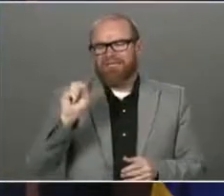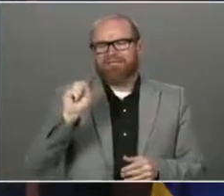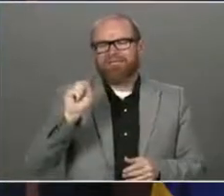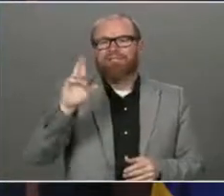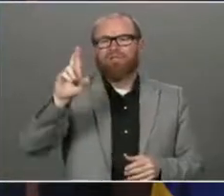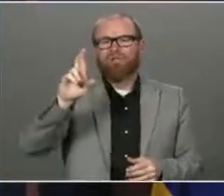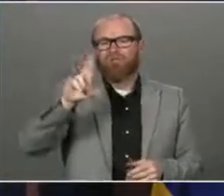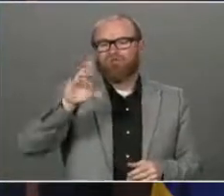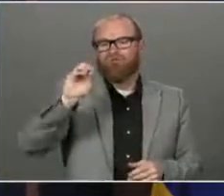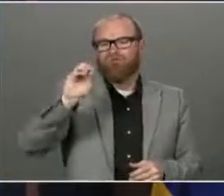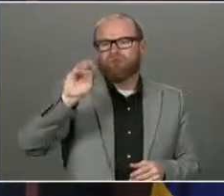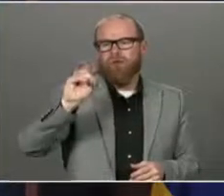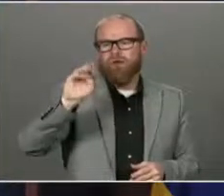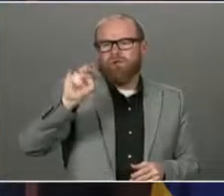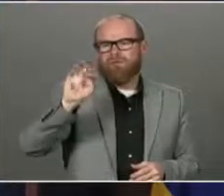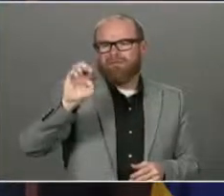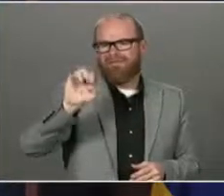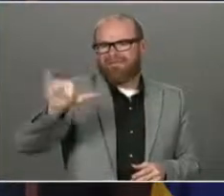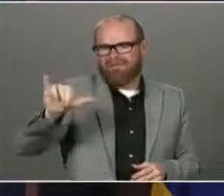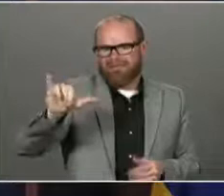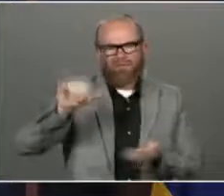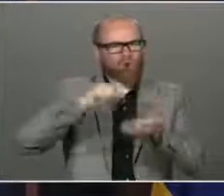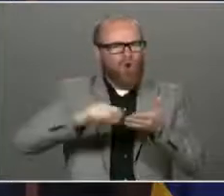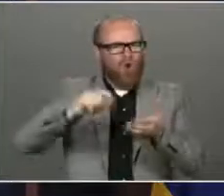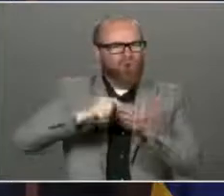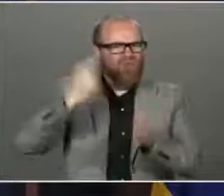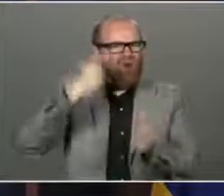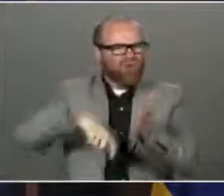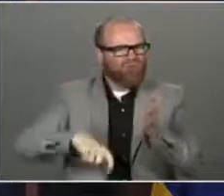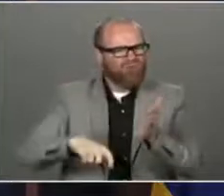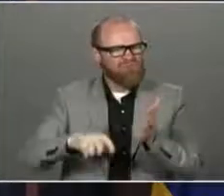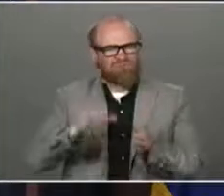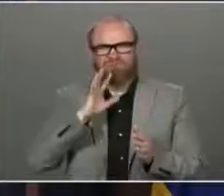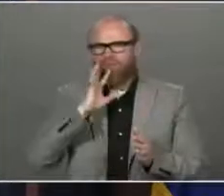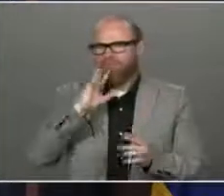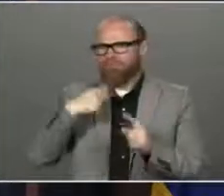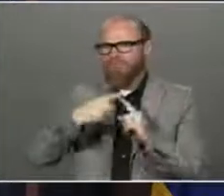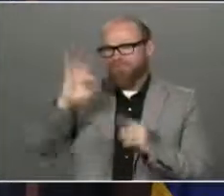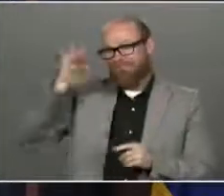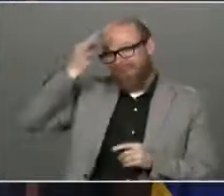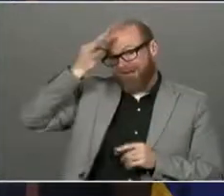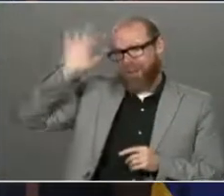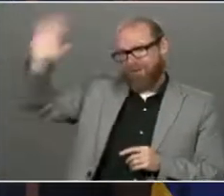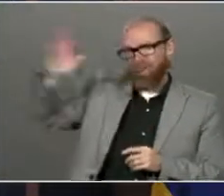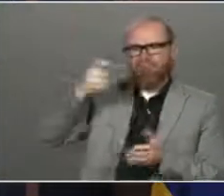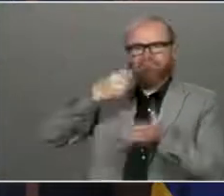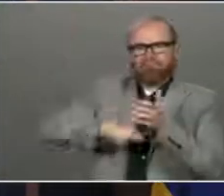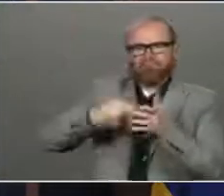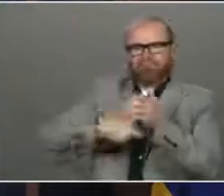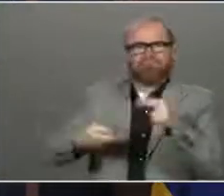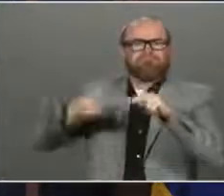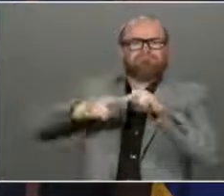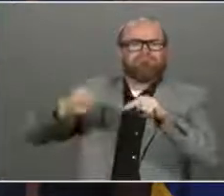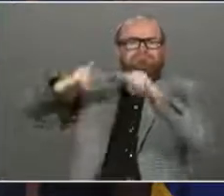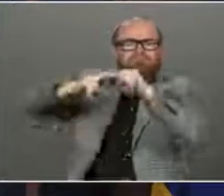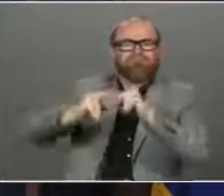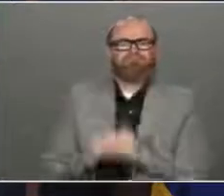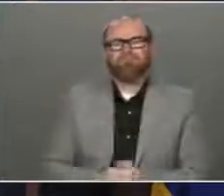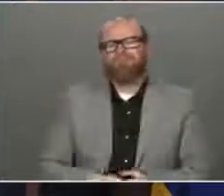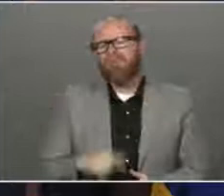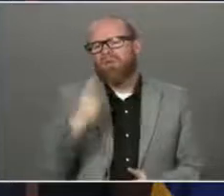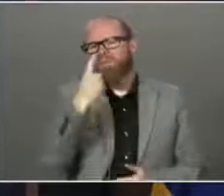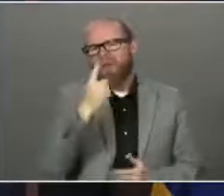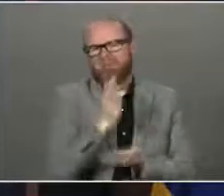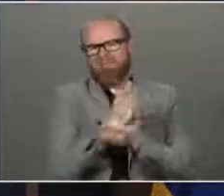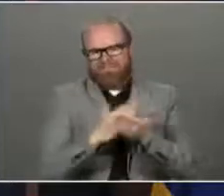piece in the Wall Street Journal that talked about some of those issues. Now there is one piece that I'll mention that is not directly related